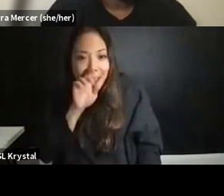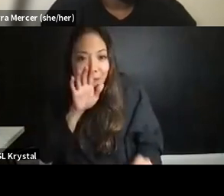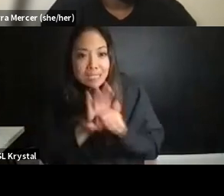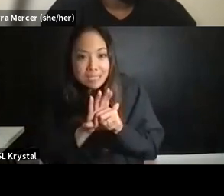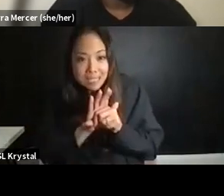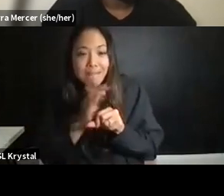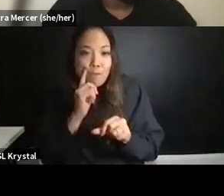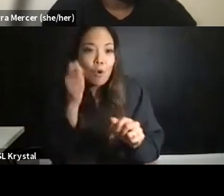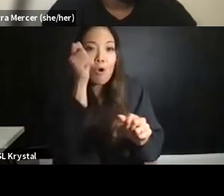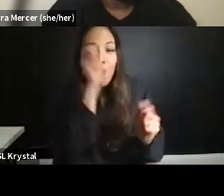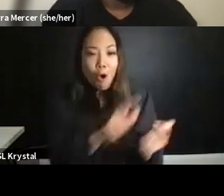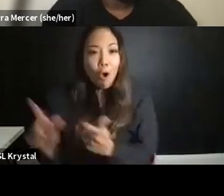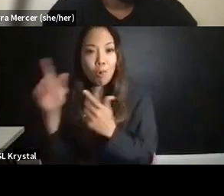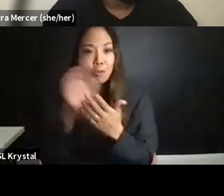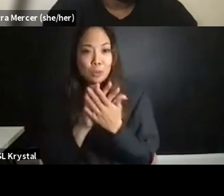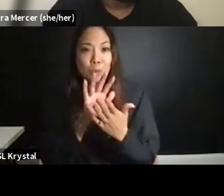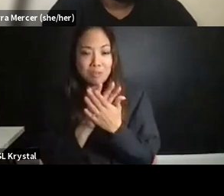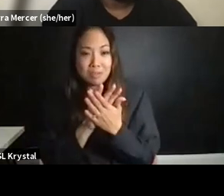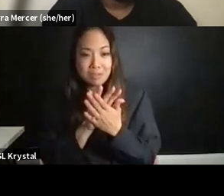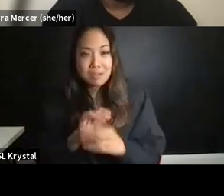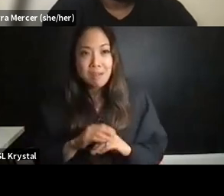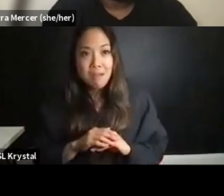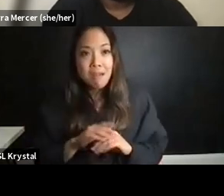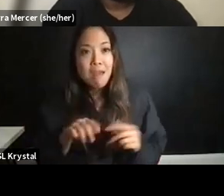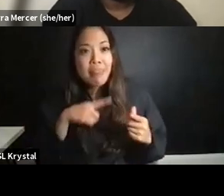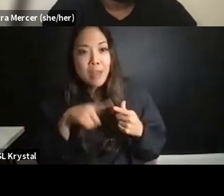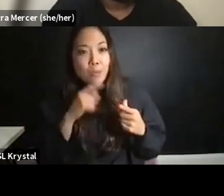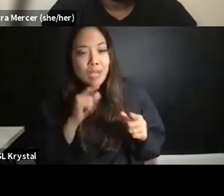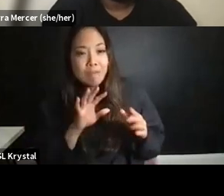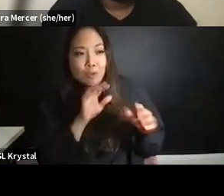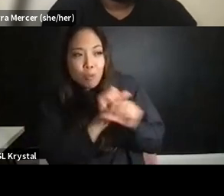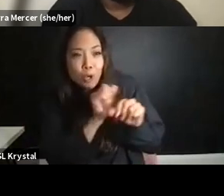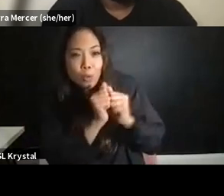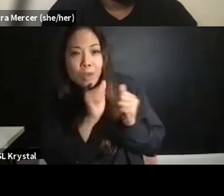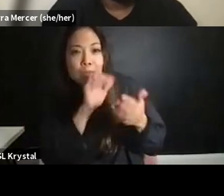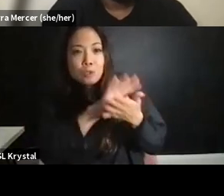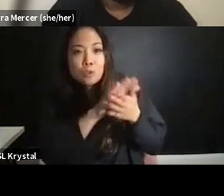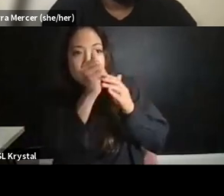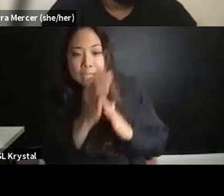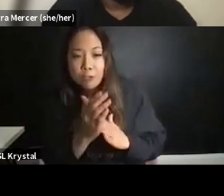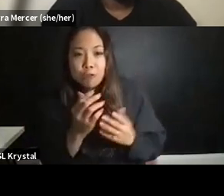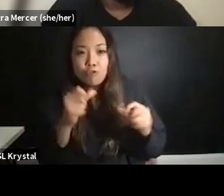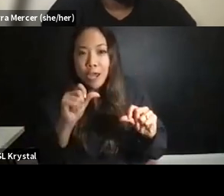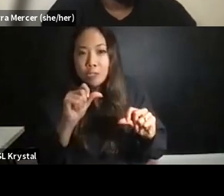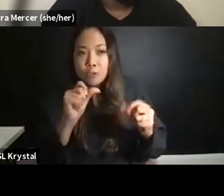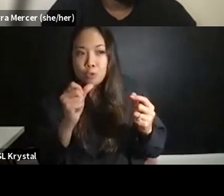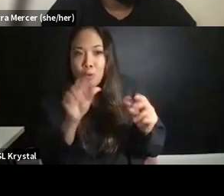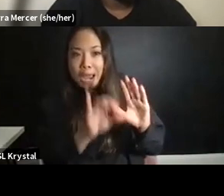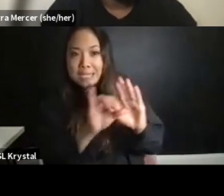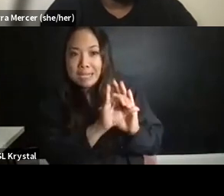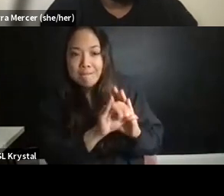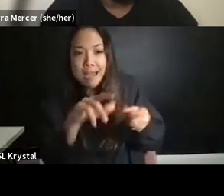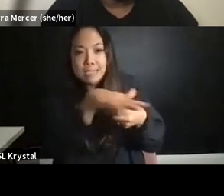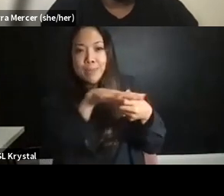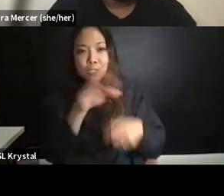school regardless and then work with school leaders on identifying space i don't i can't think of one school leader that would say that